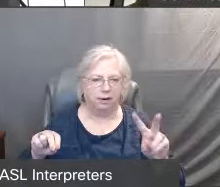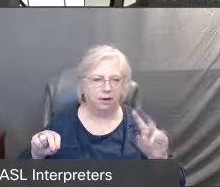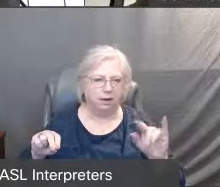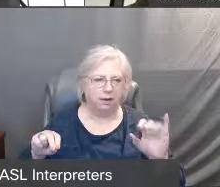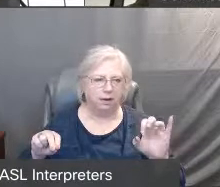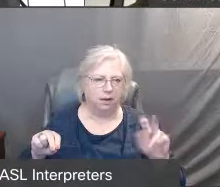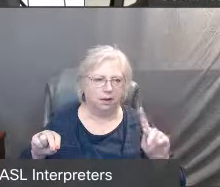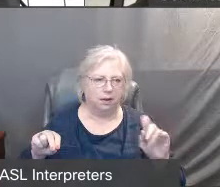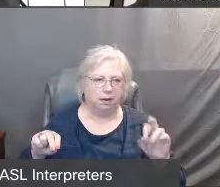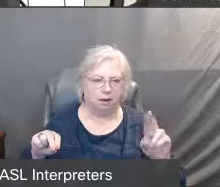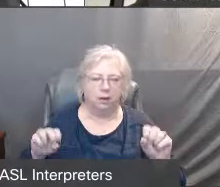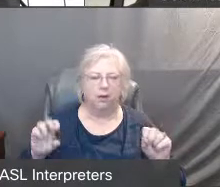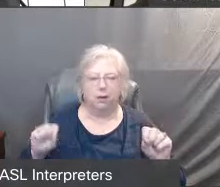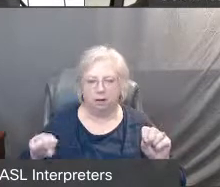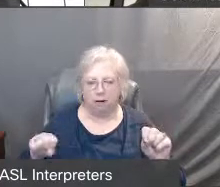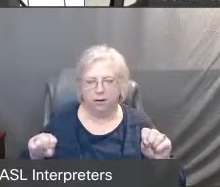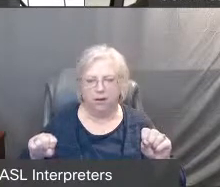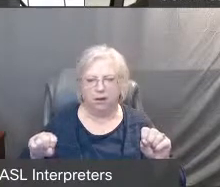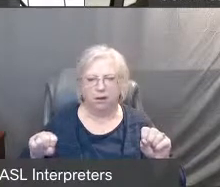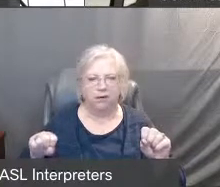Vickers? Yes.